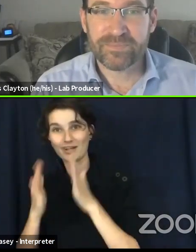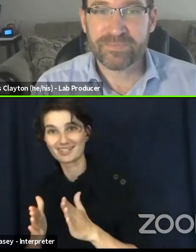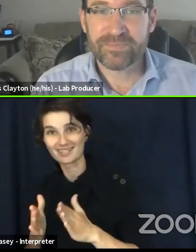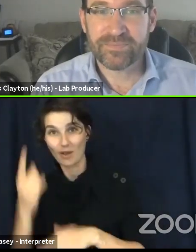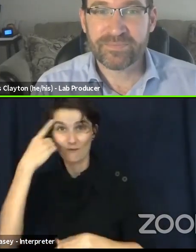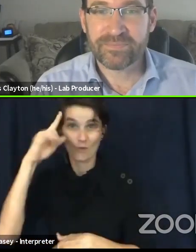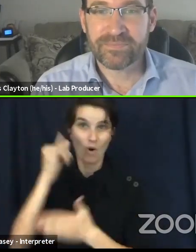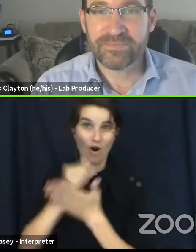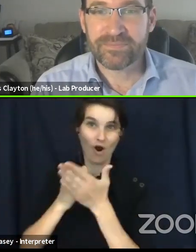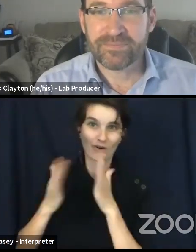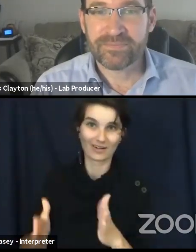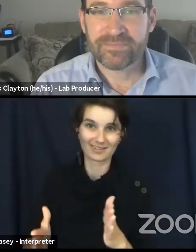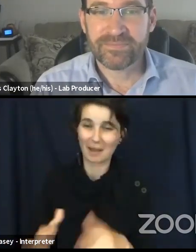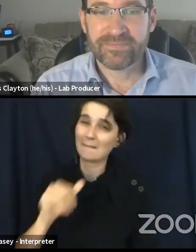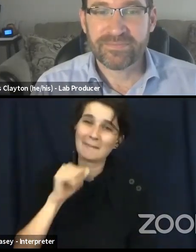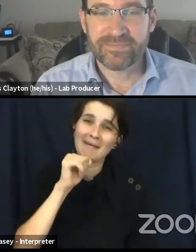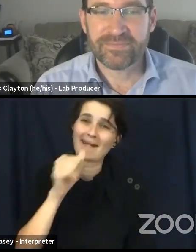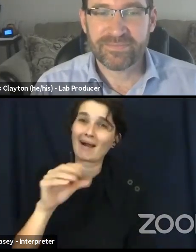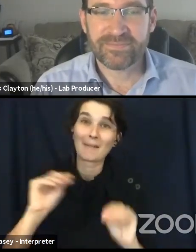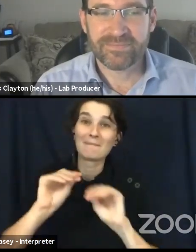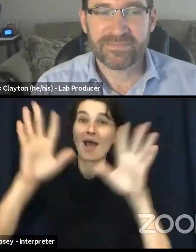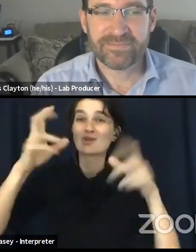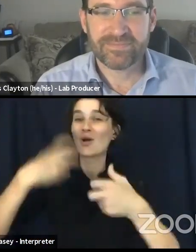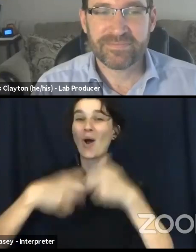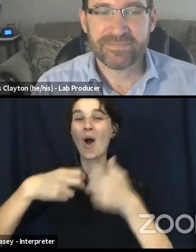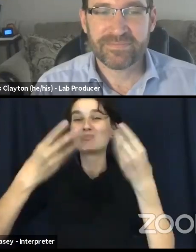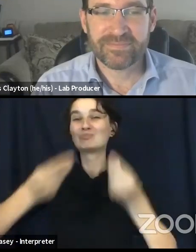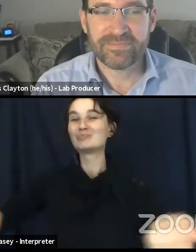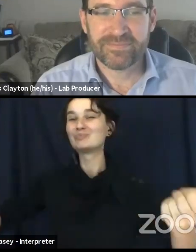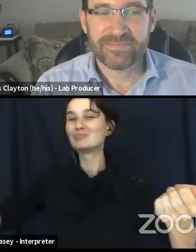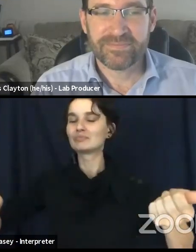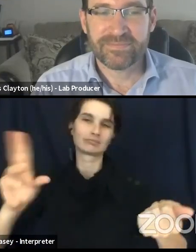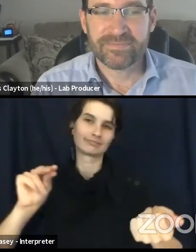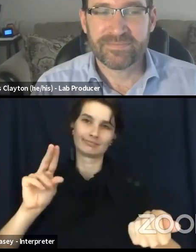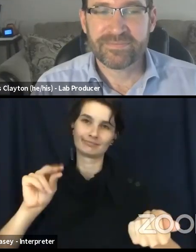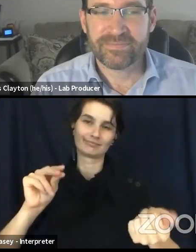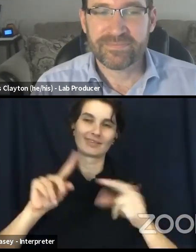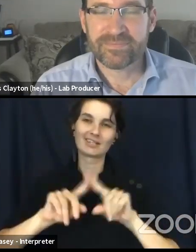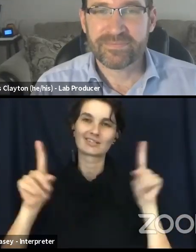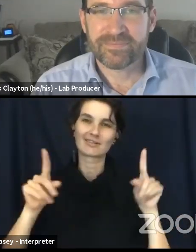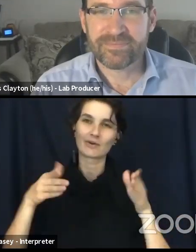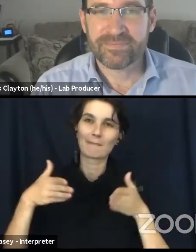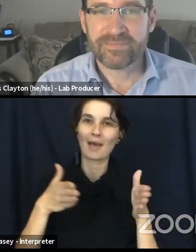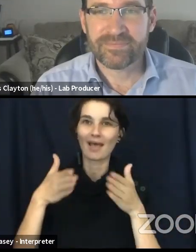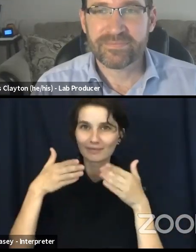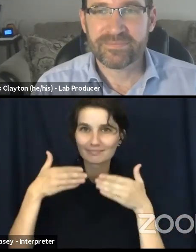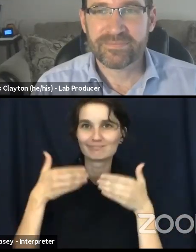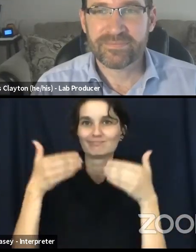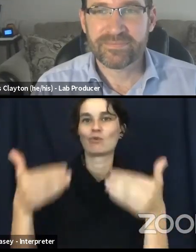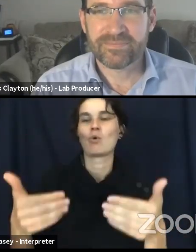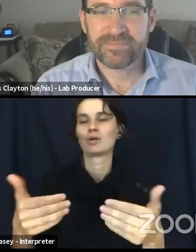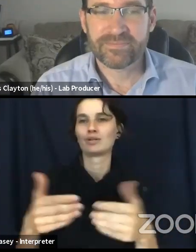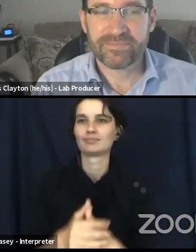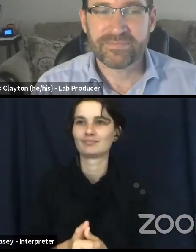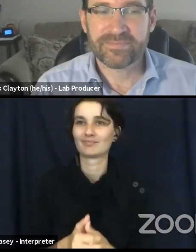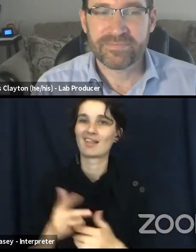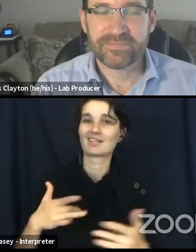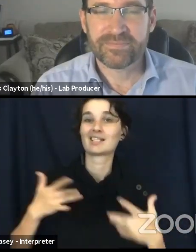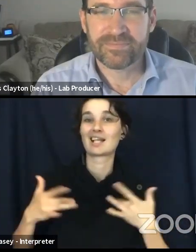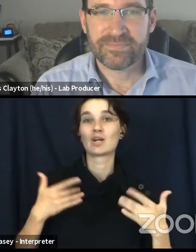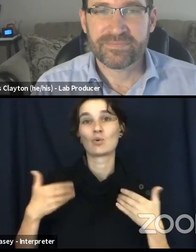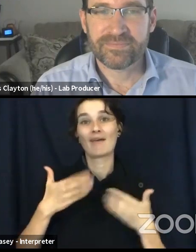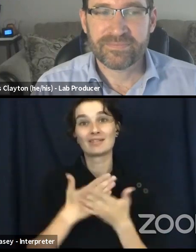a magic solve, fix everything, but it's a different path forward, which is exciting to have some